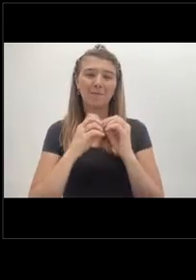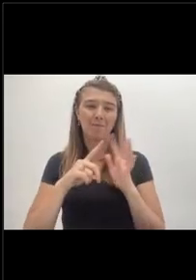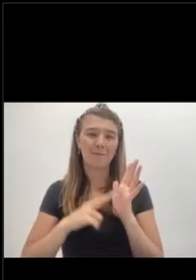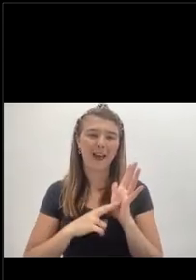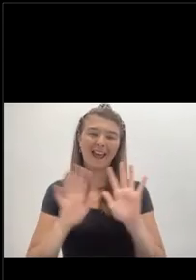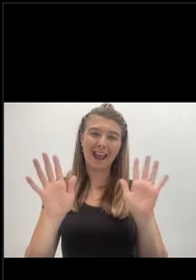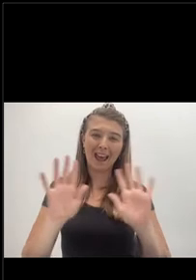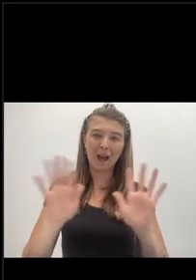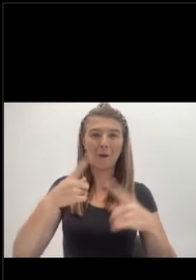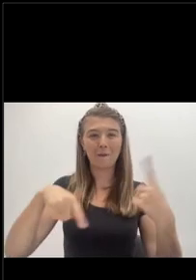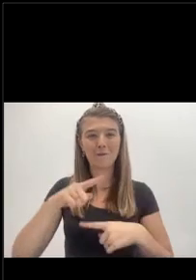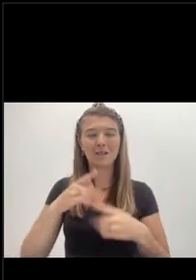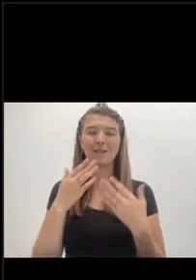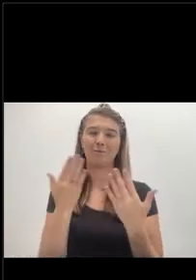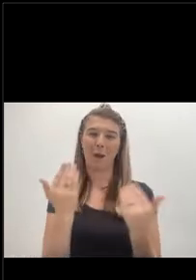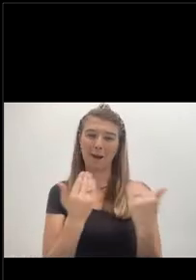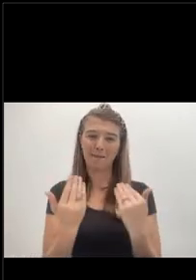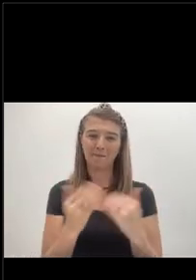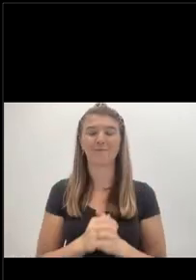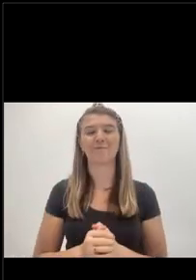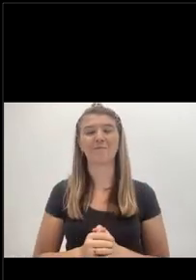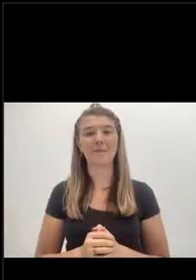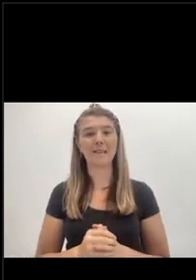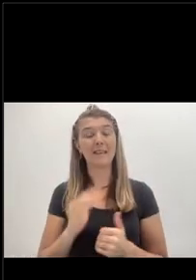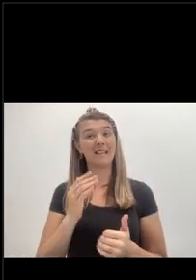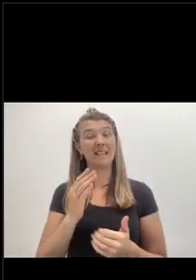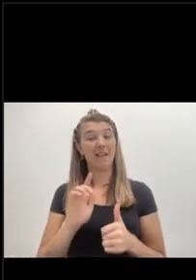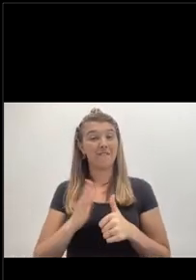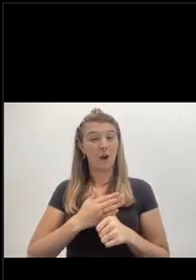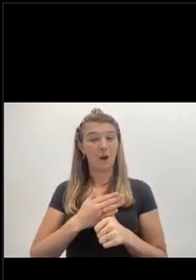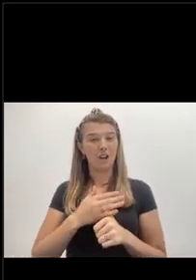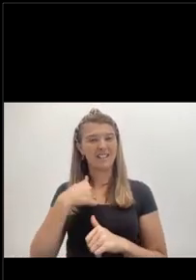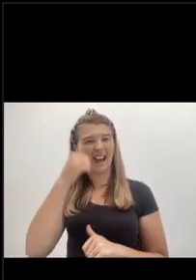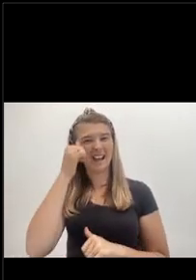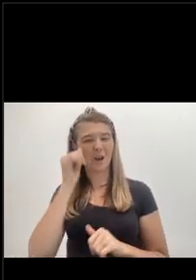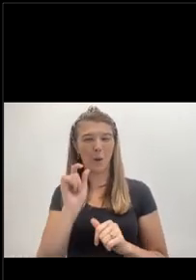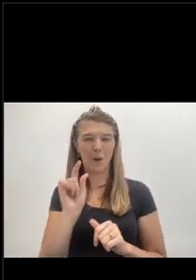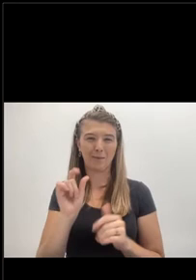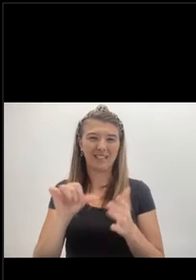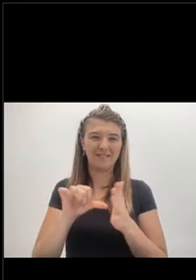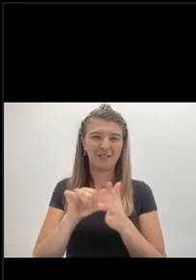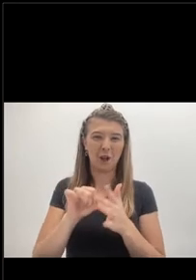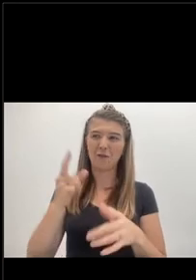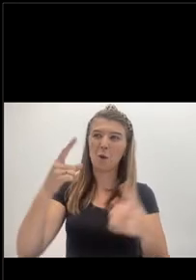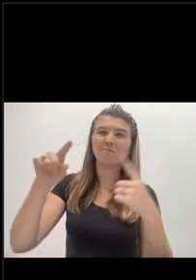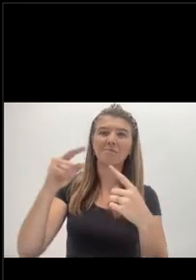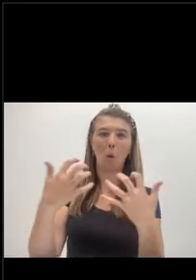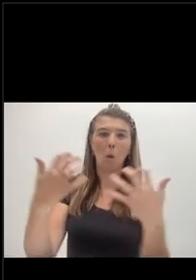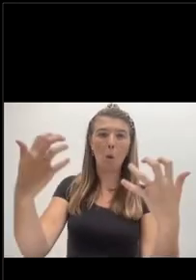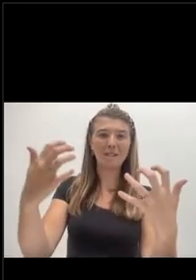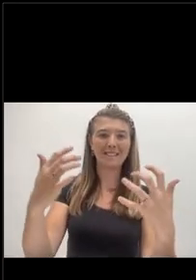thank you all for joining us. So first, I know it's a bit more difficult to get a sense of the audience virtually, but we're really amazed to see